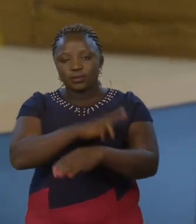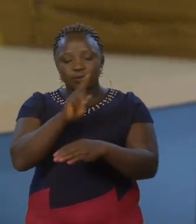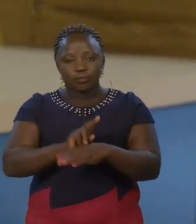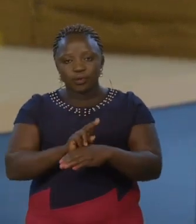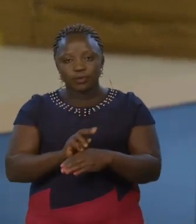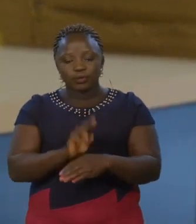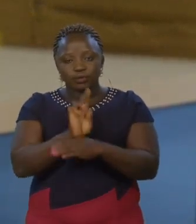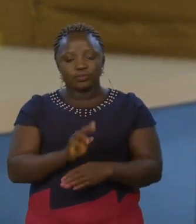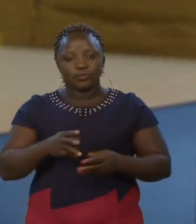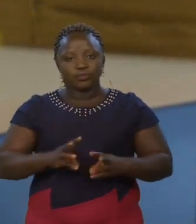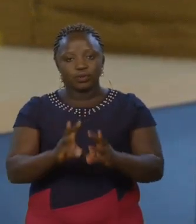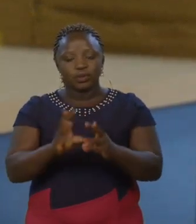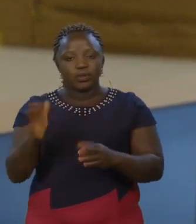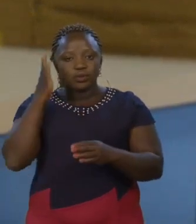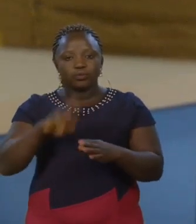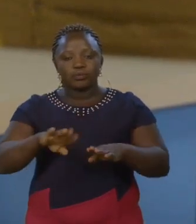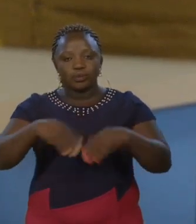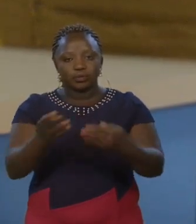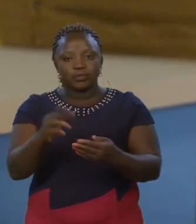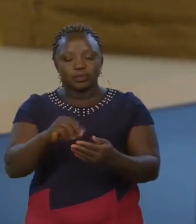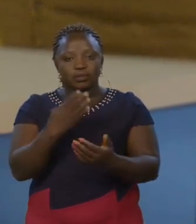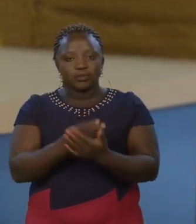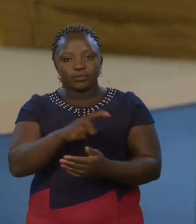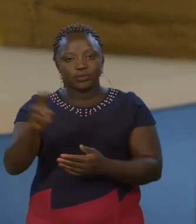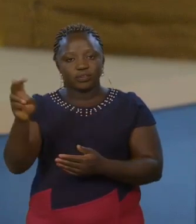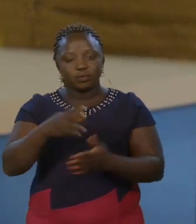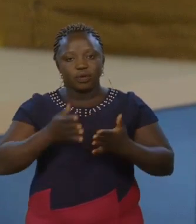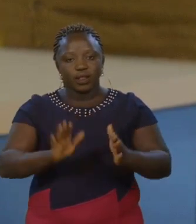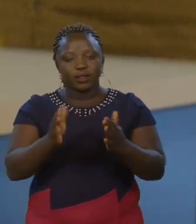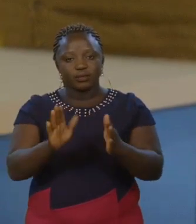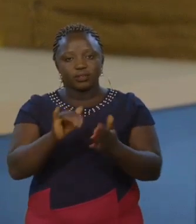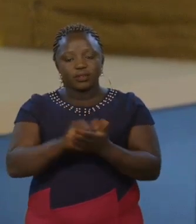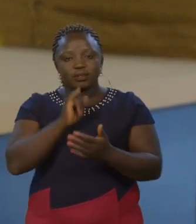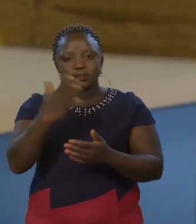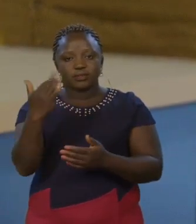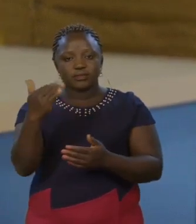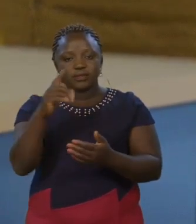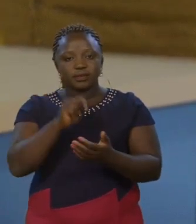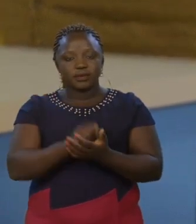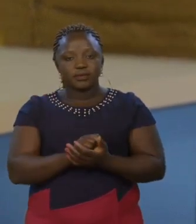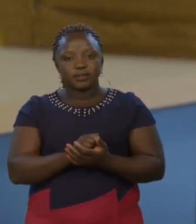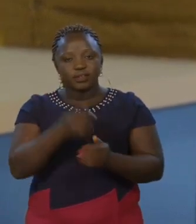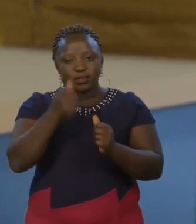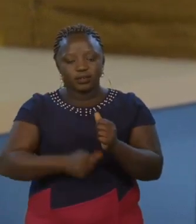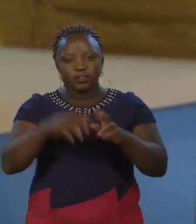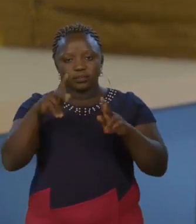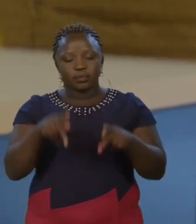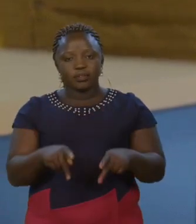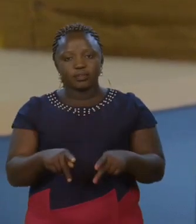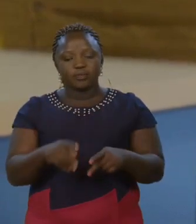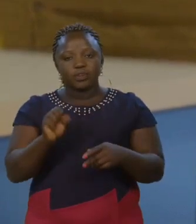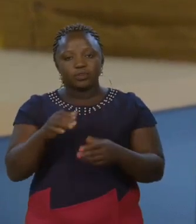normal procedure is that the next day they will be given their transport allowance, which is 15,000 naira